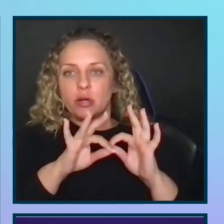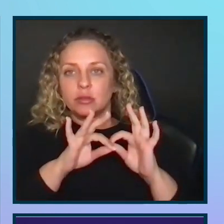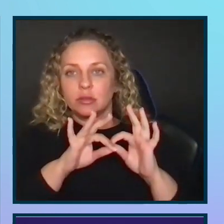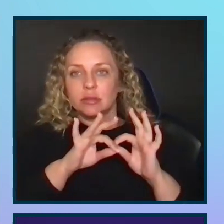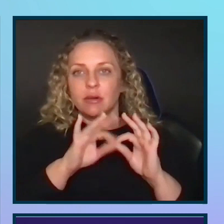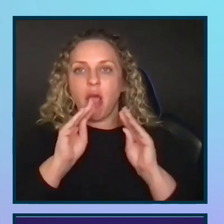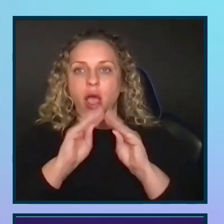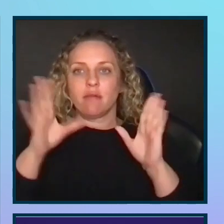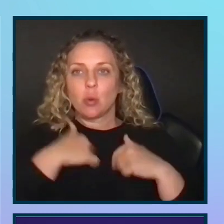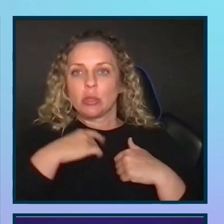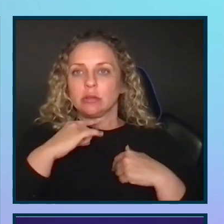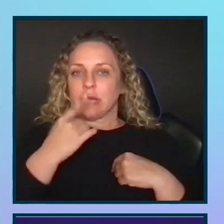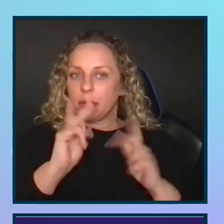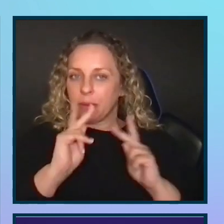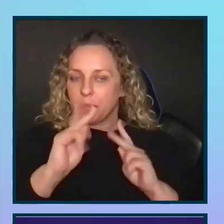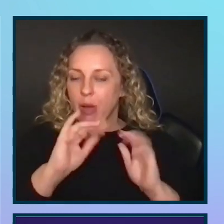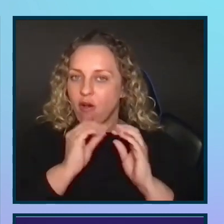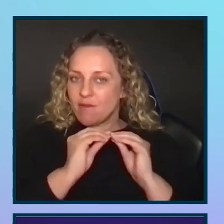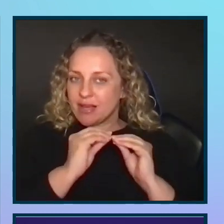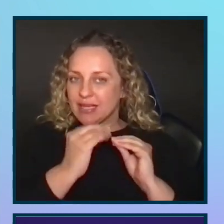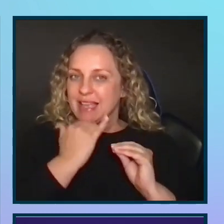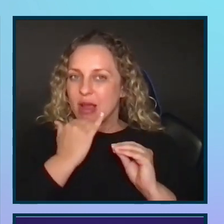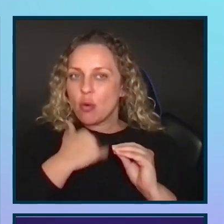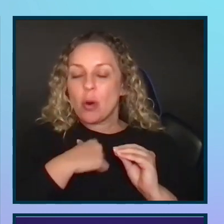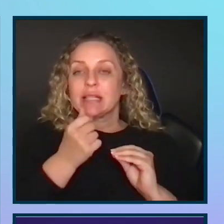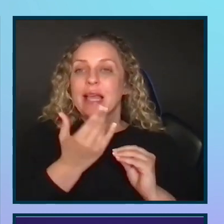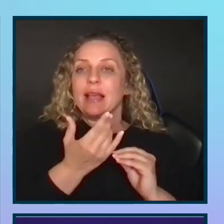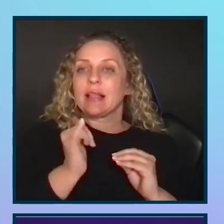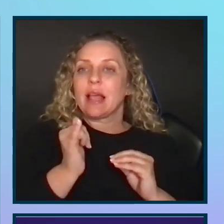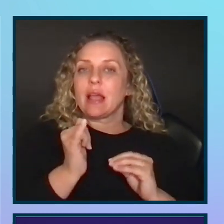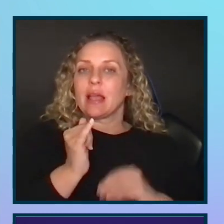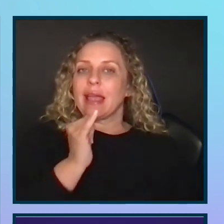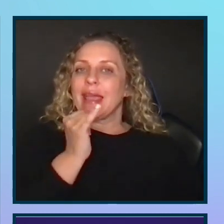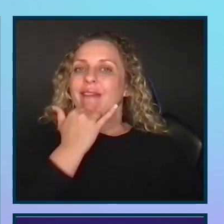Obviously, we're telling people how to fix their errors. We are not saying things like invalid,